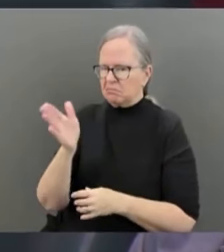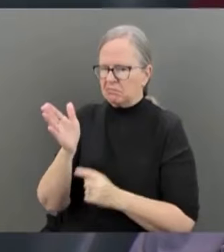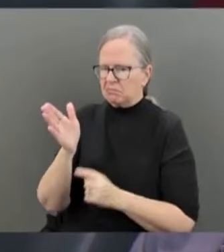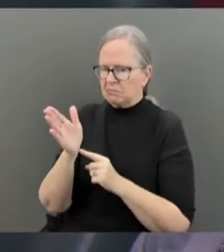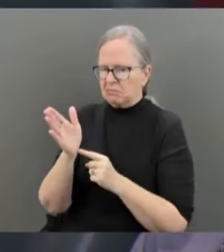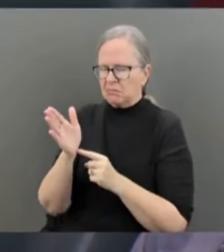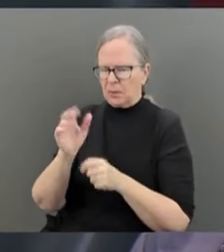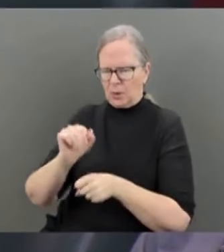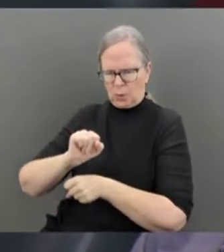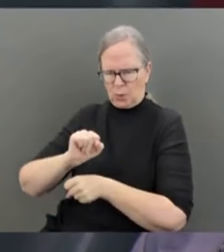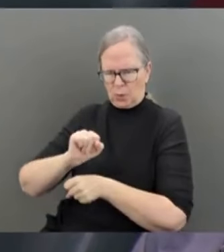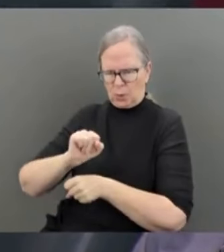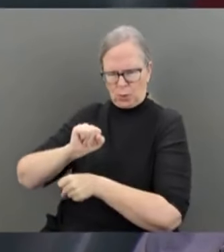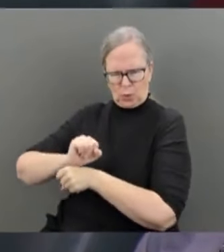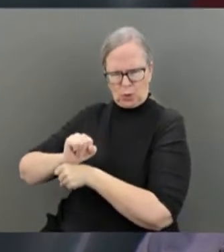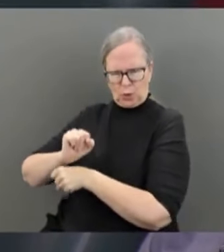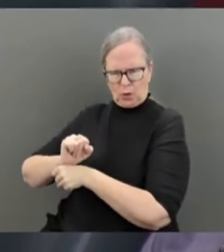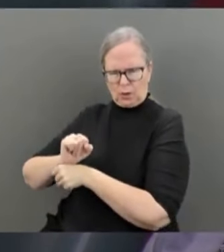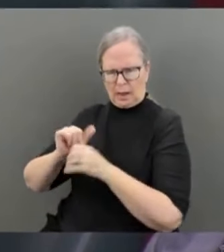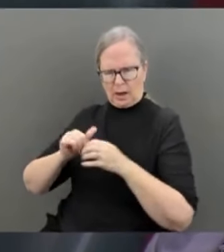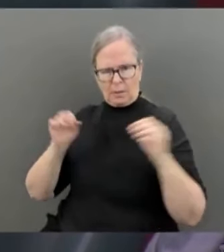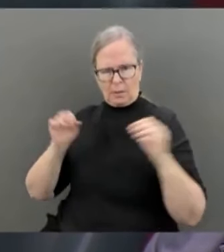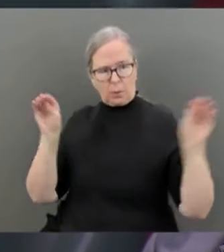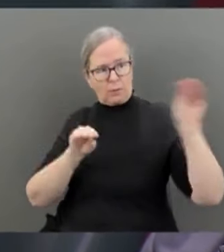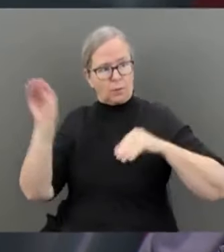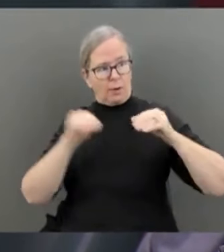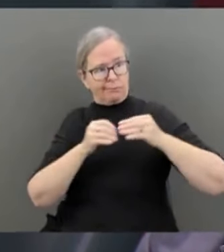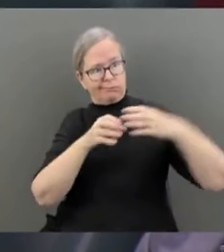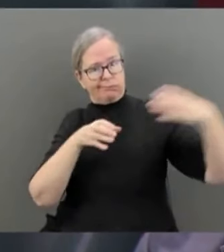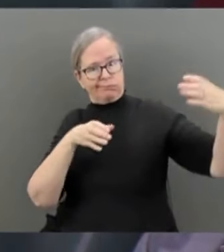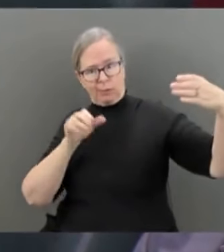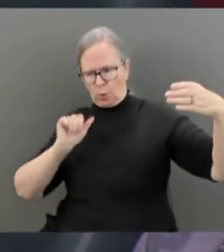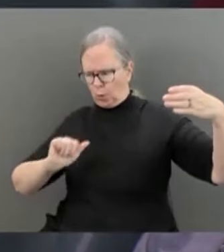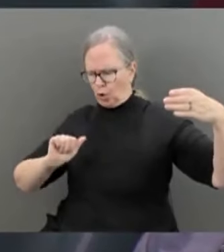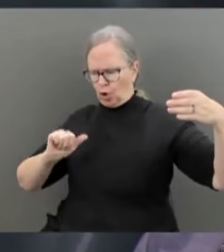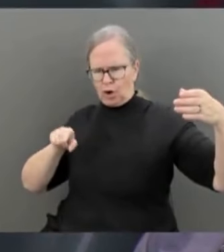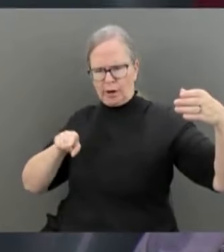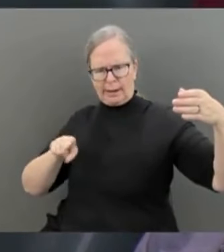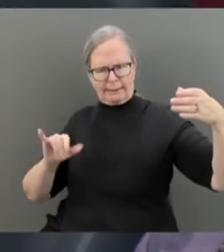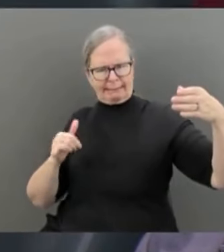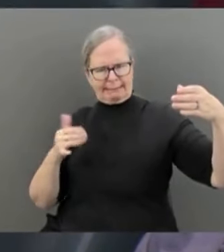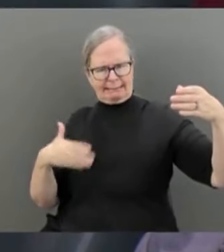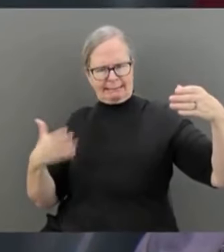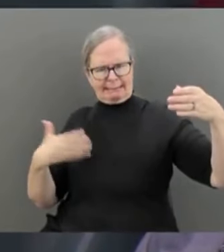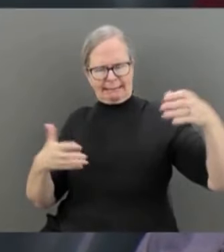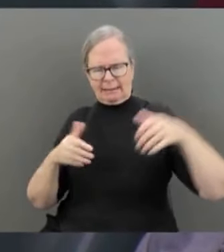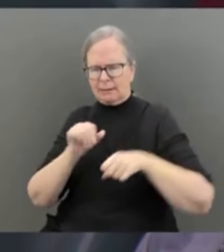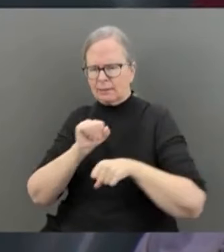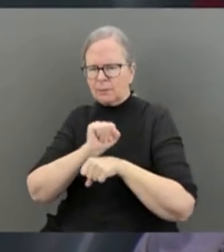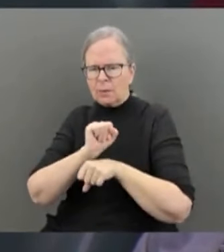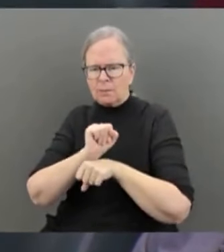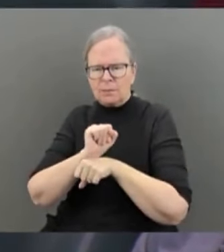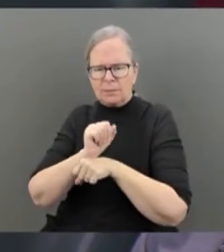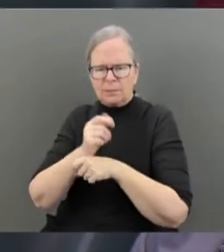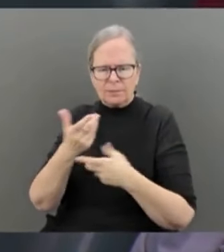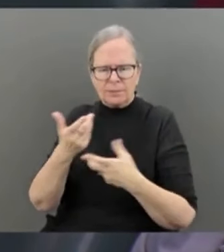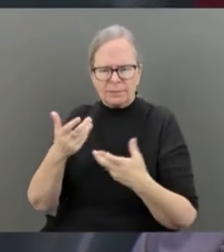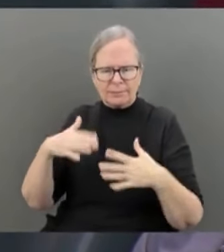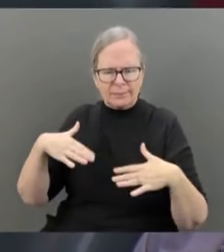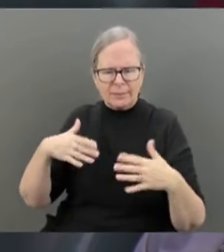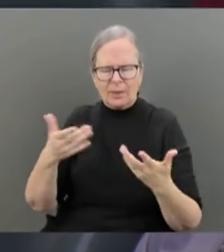The overall slow Canadian economy and a high unemployment rate across the country. Given that Alberta's unemployment rate sits